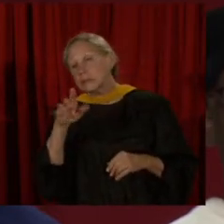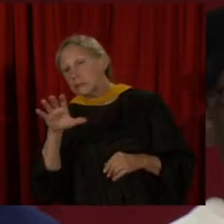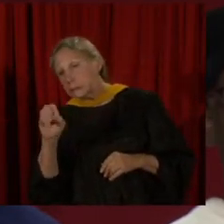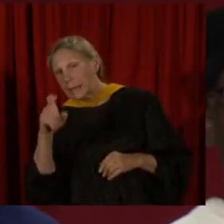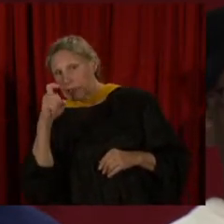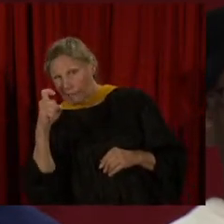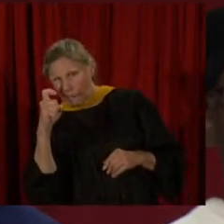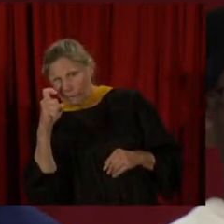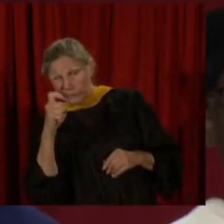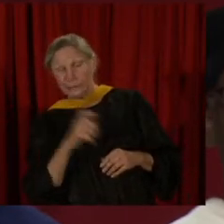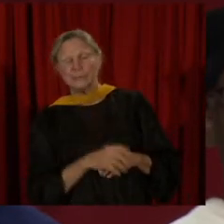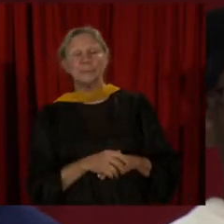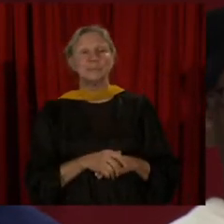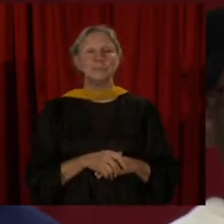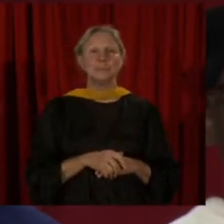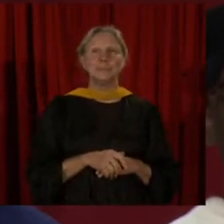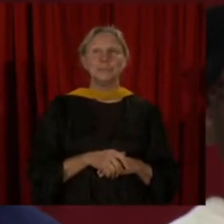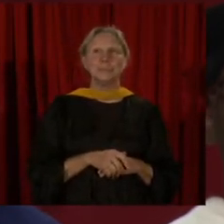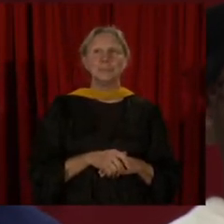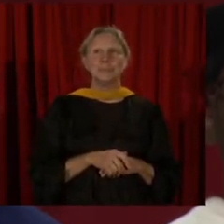SpaceX.